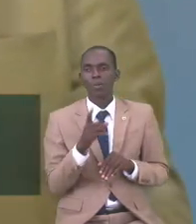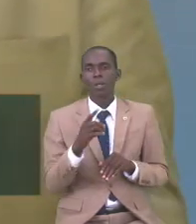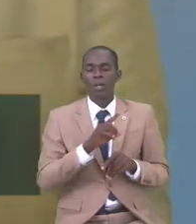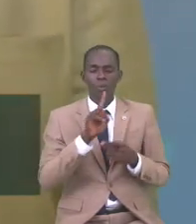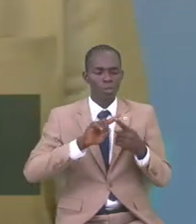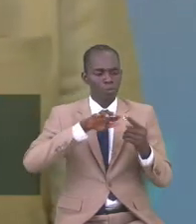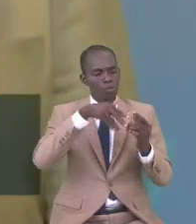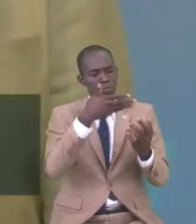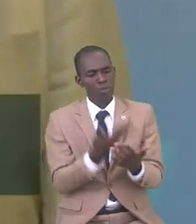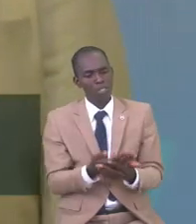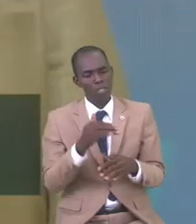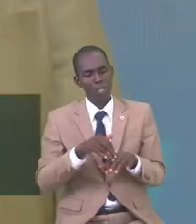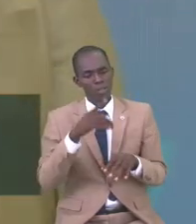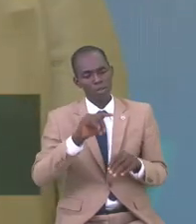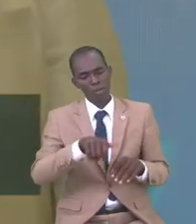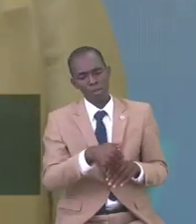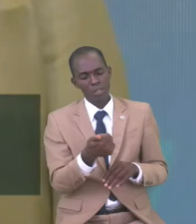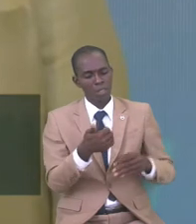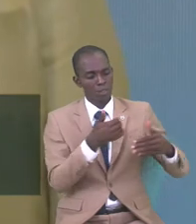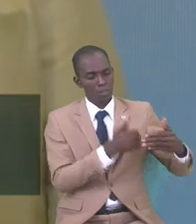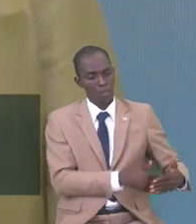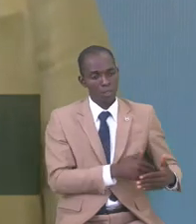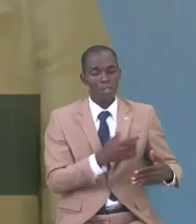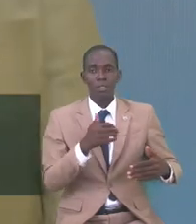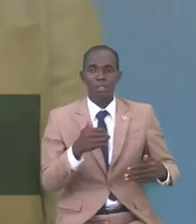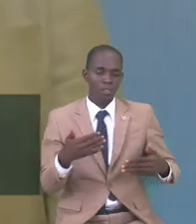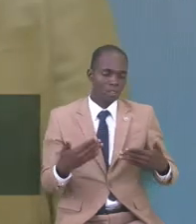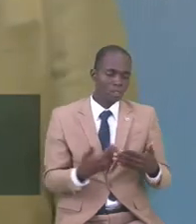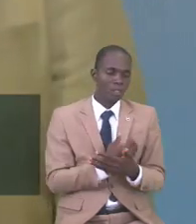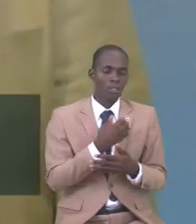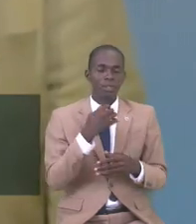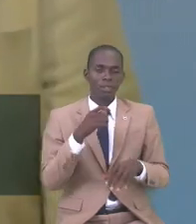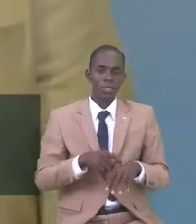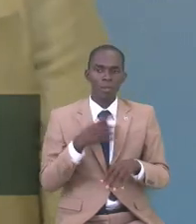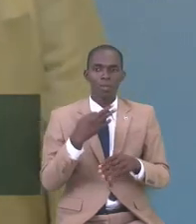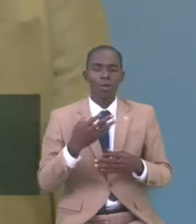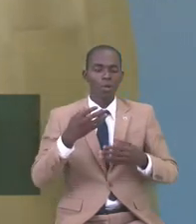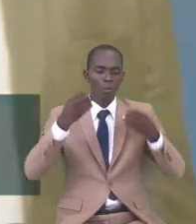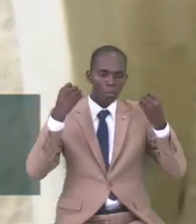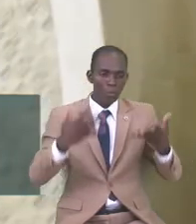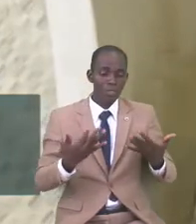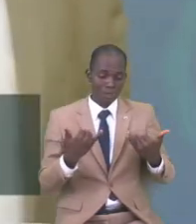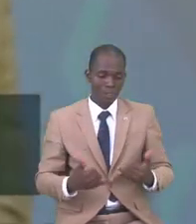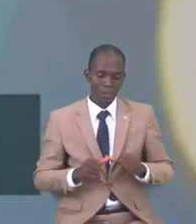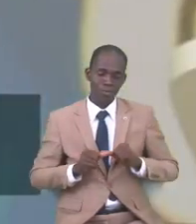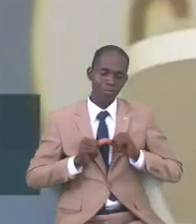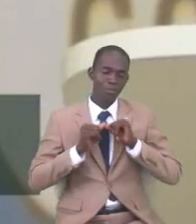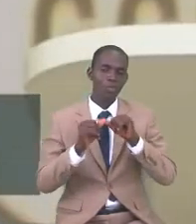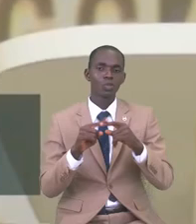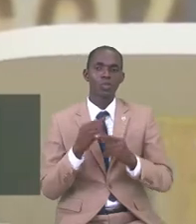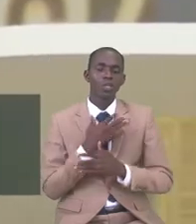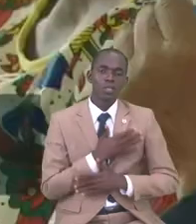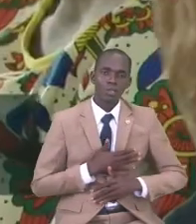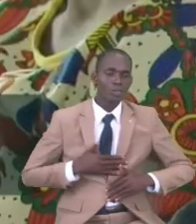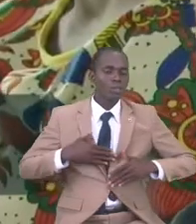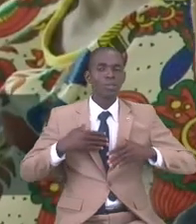other side, the year of plenty has started. Now, keep on enjoying long and